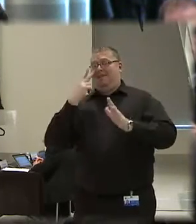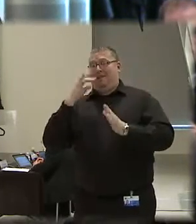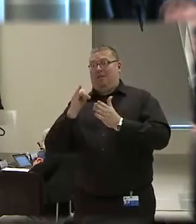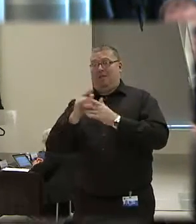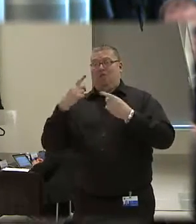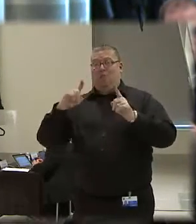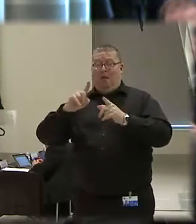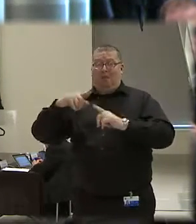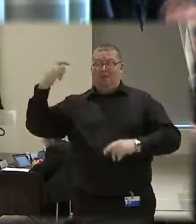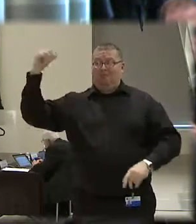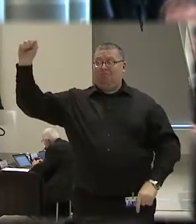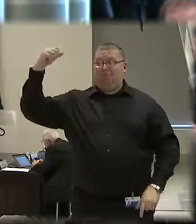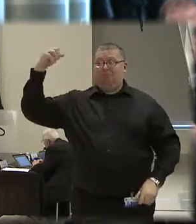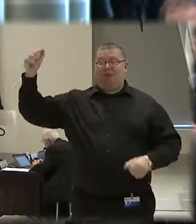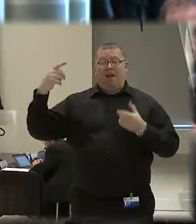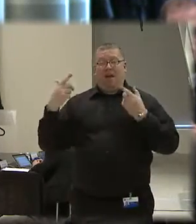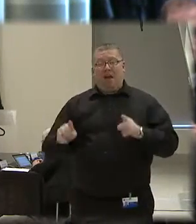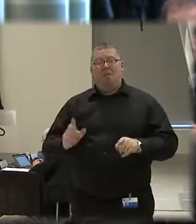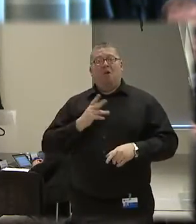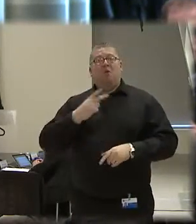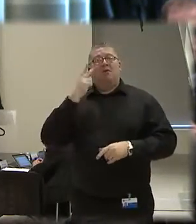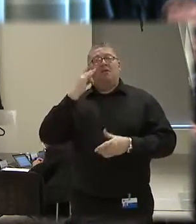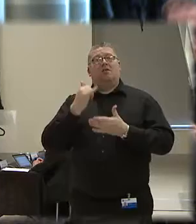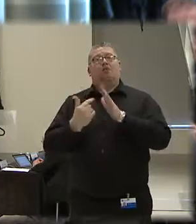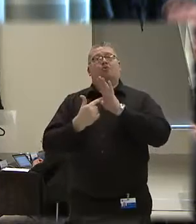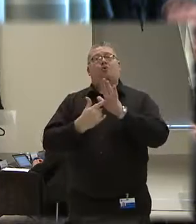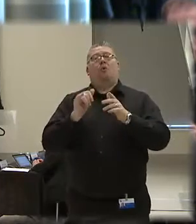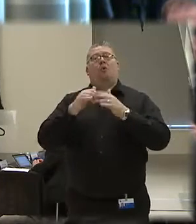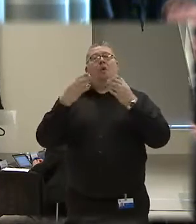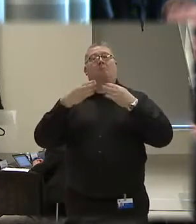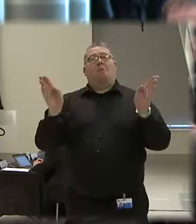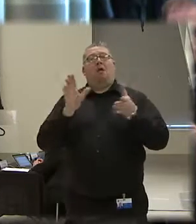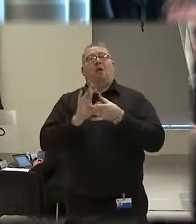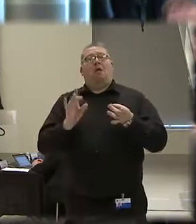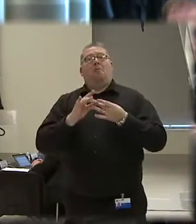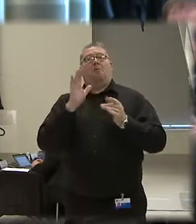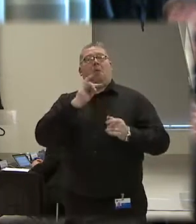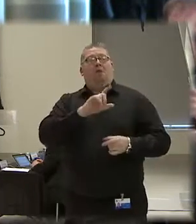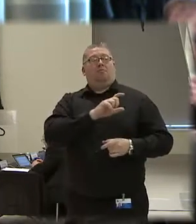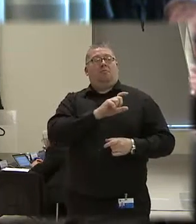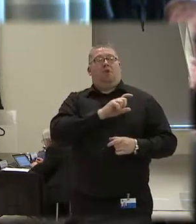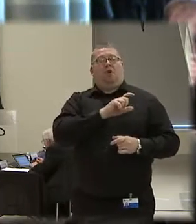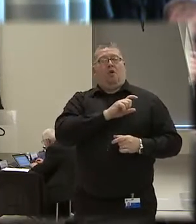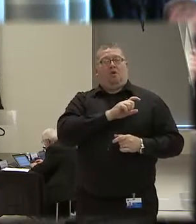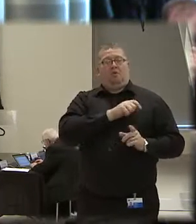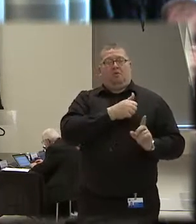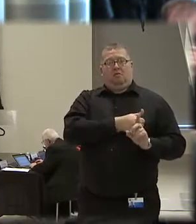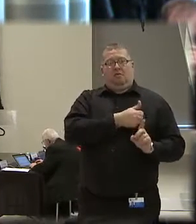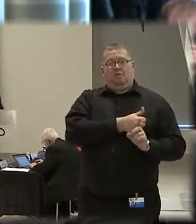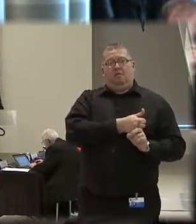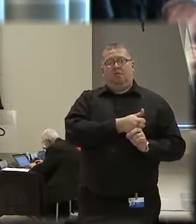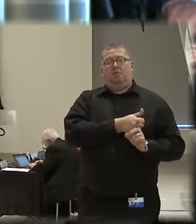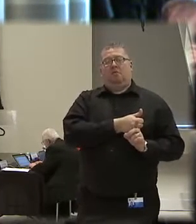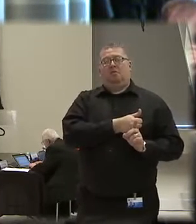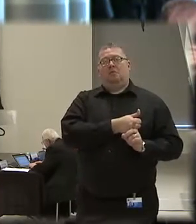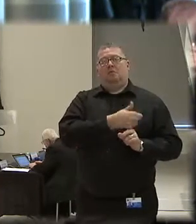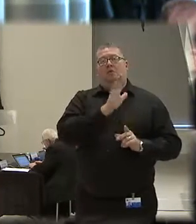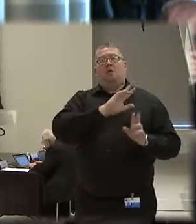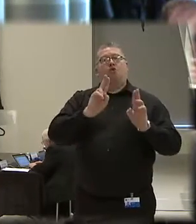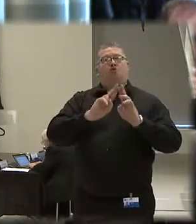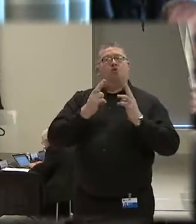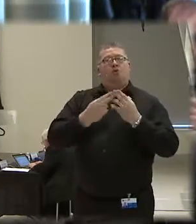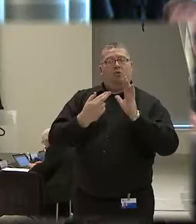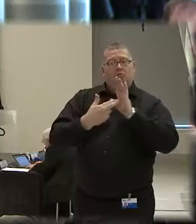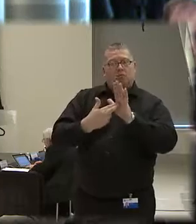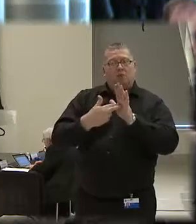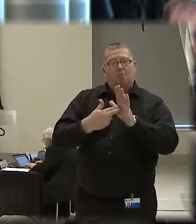occur, it's emanated in the public comments made by law enforcement officers, their union